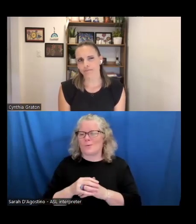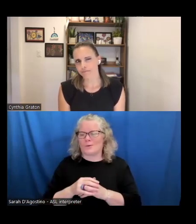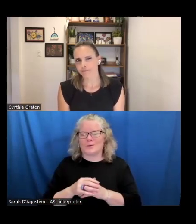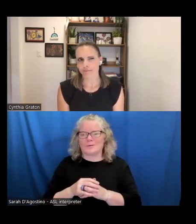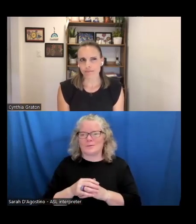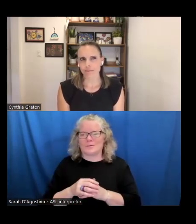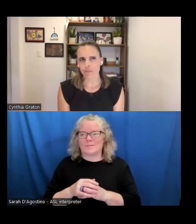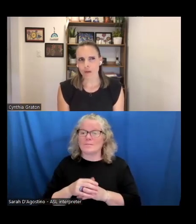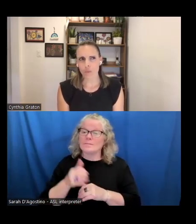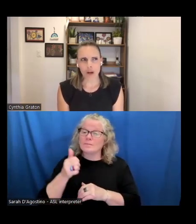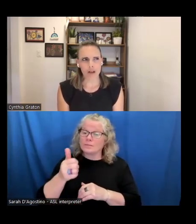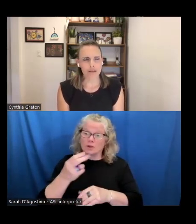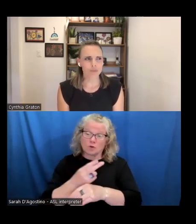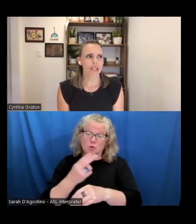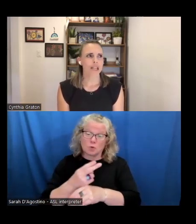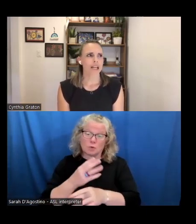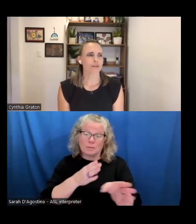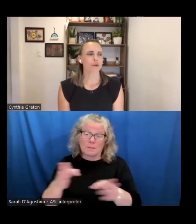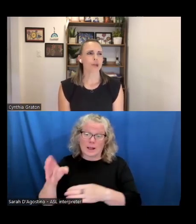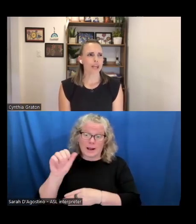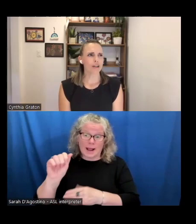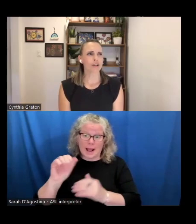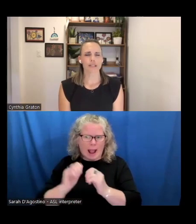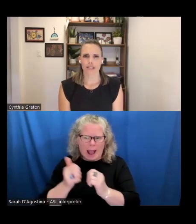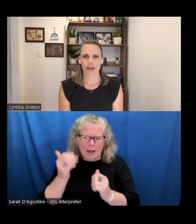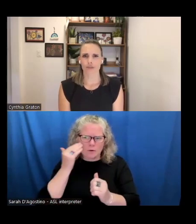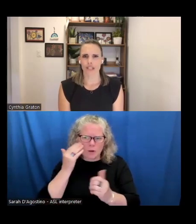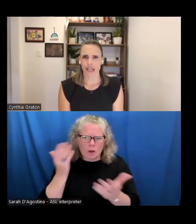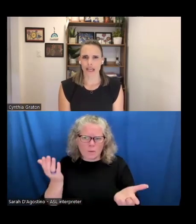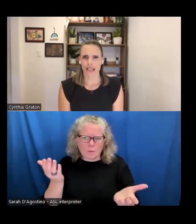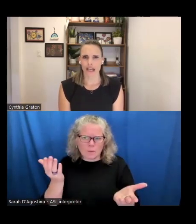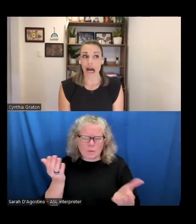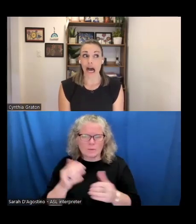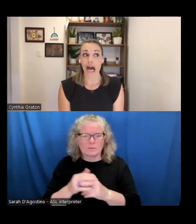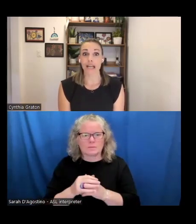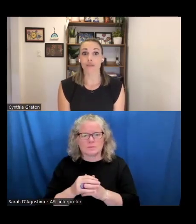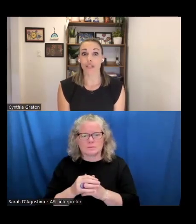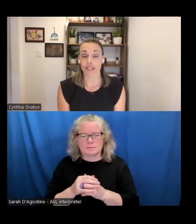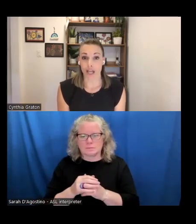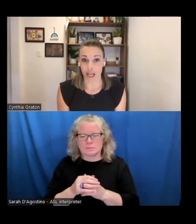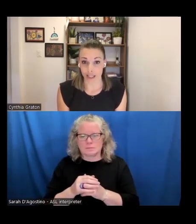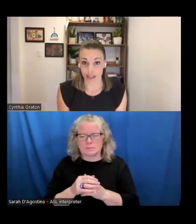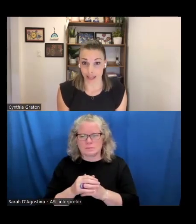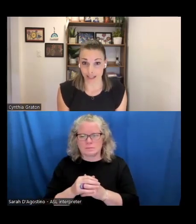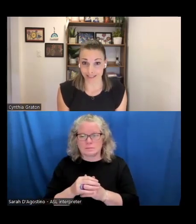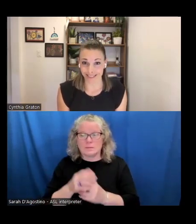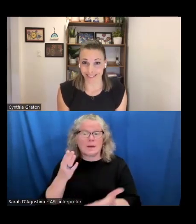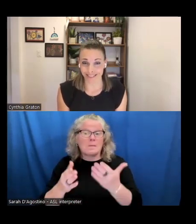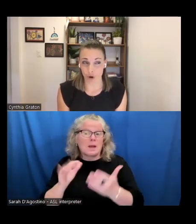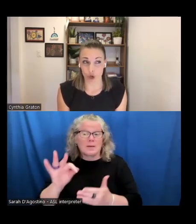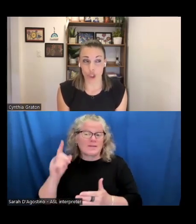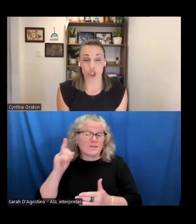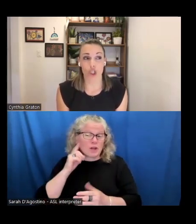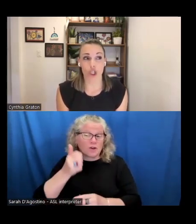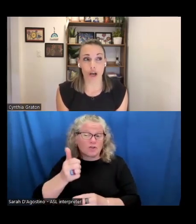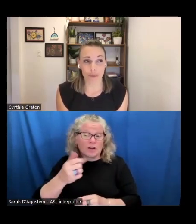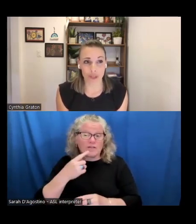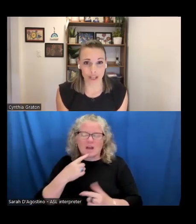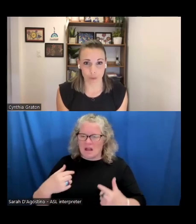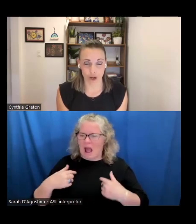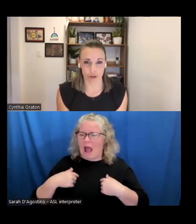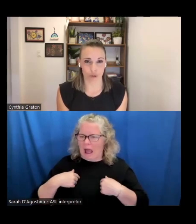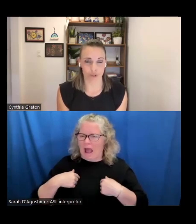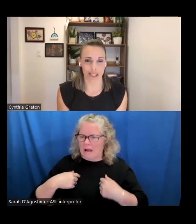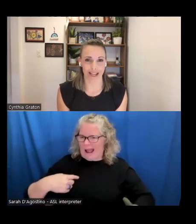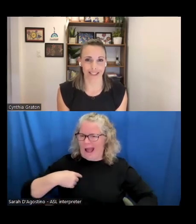A? Well, if you hear yourself saying, I decided that, or